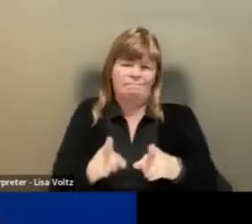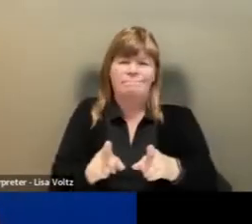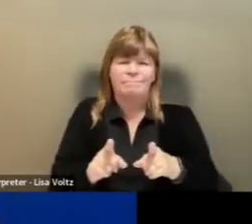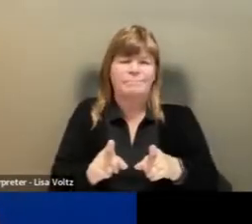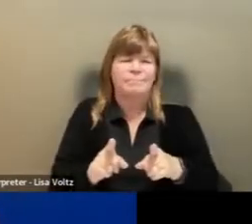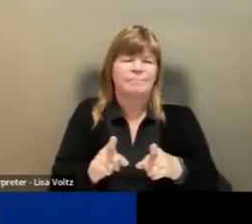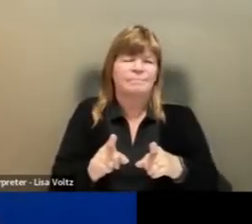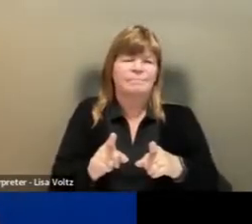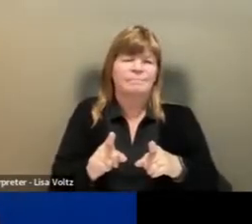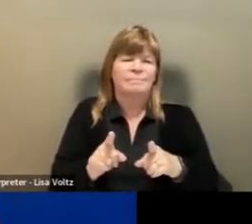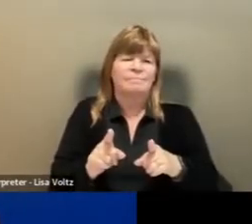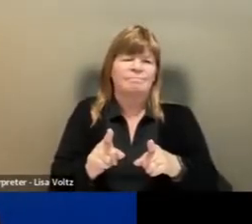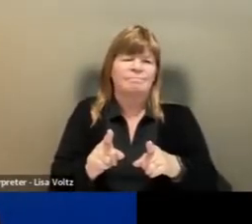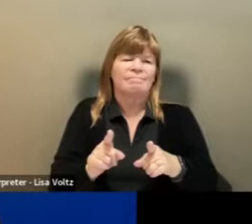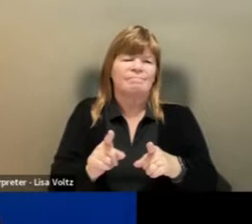I regret that.